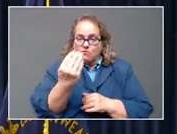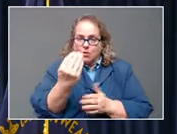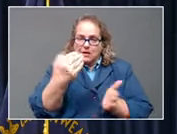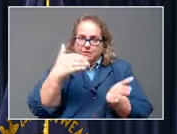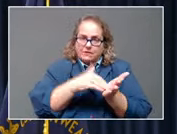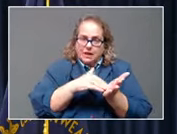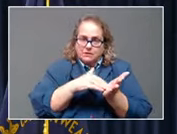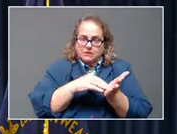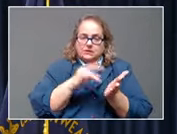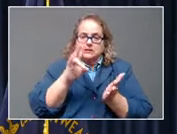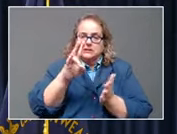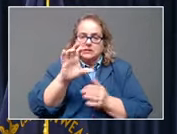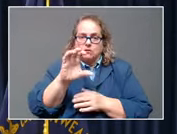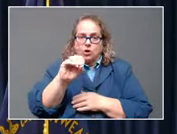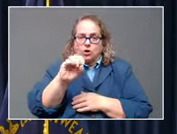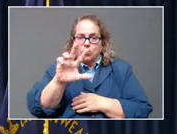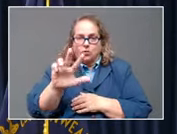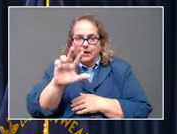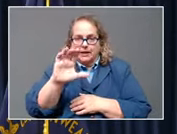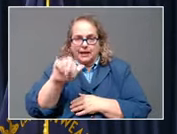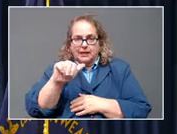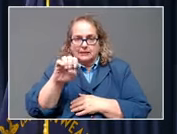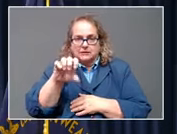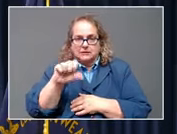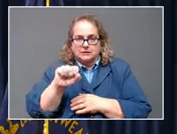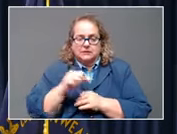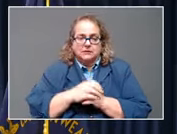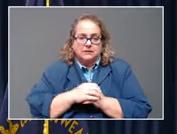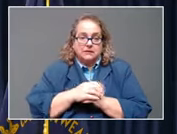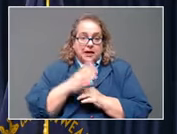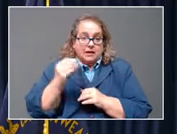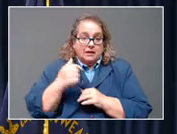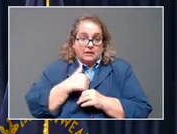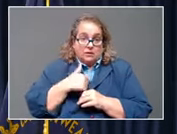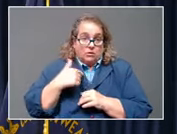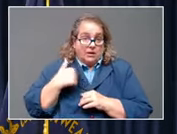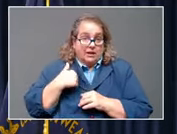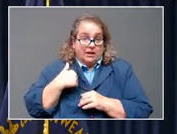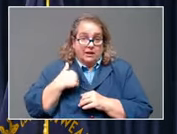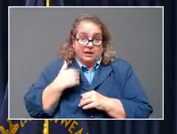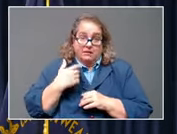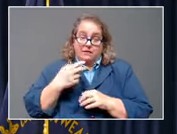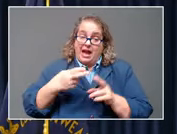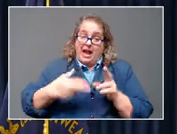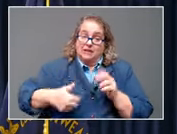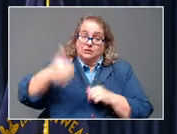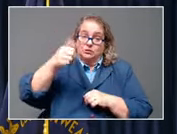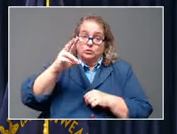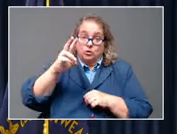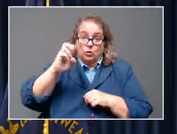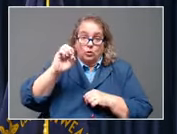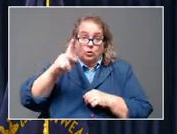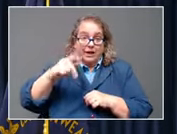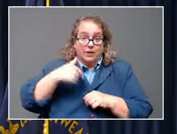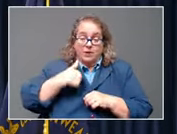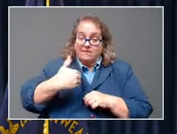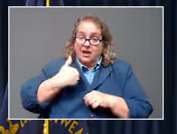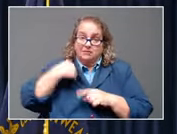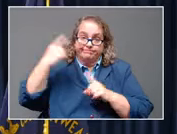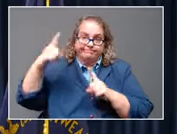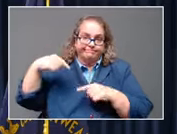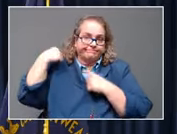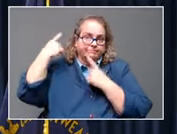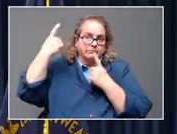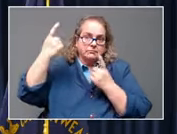1,014,703 cases. And we're coming off the highest week by far of new cases, and I